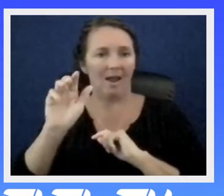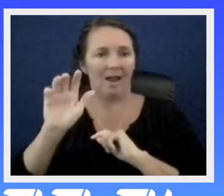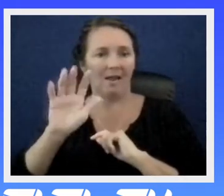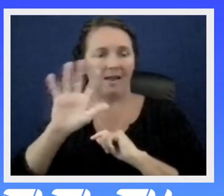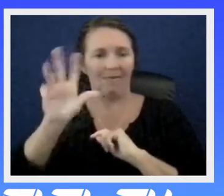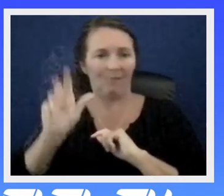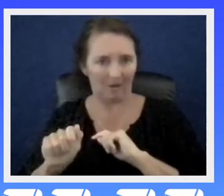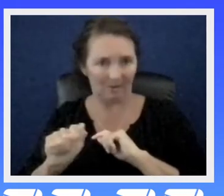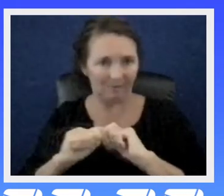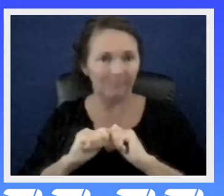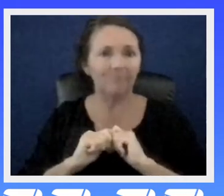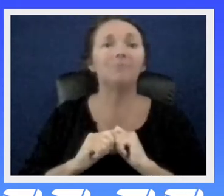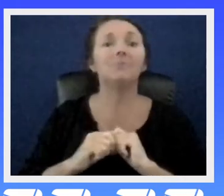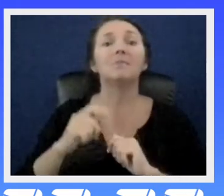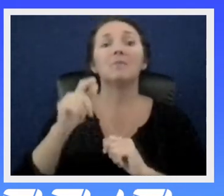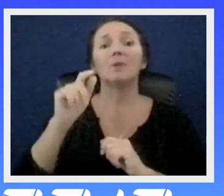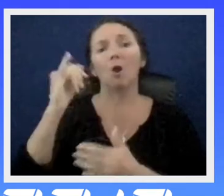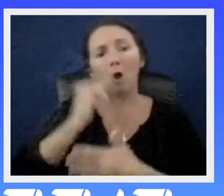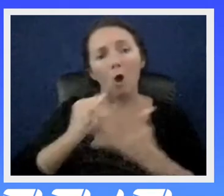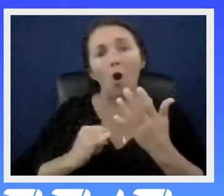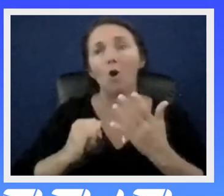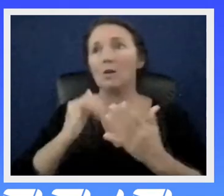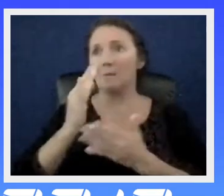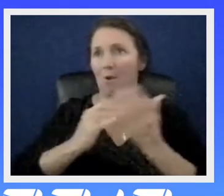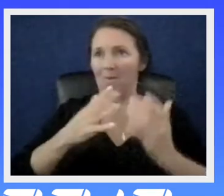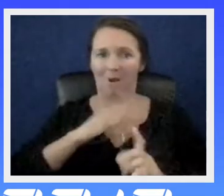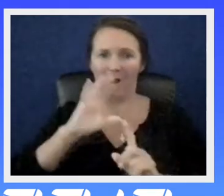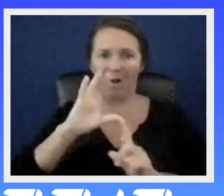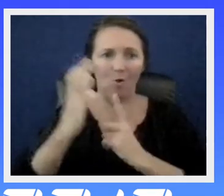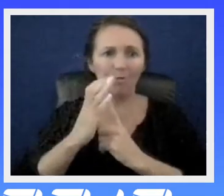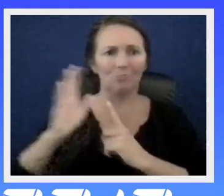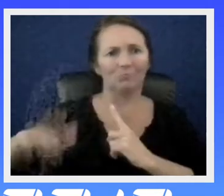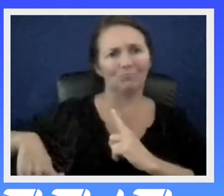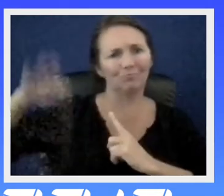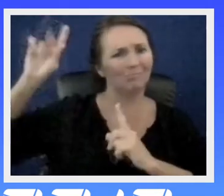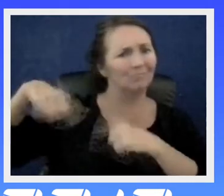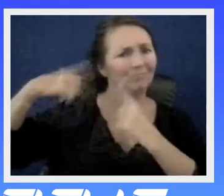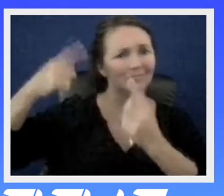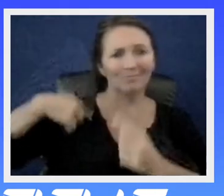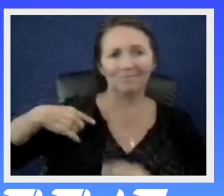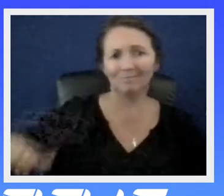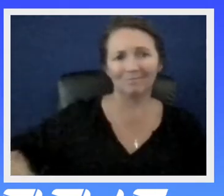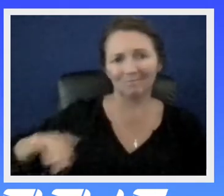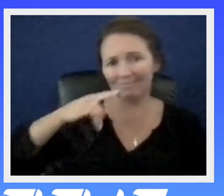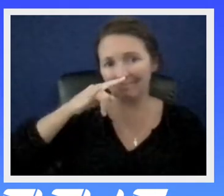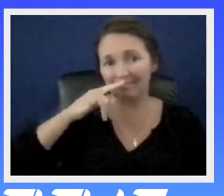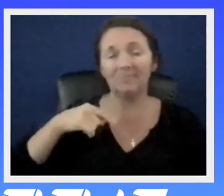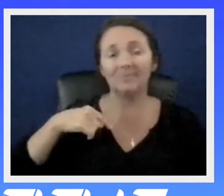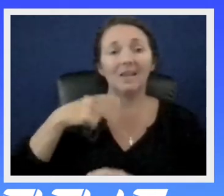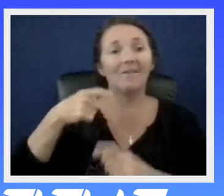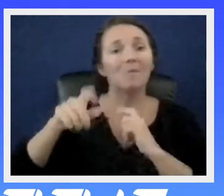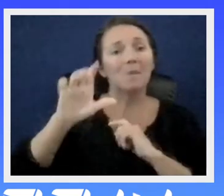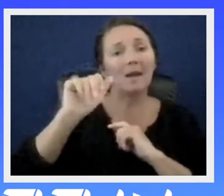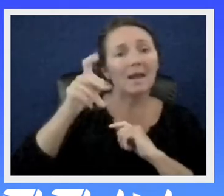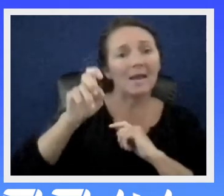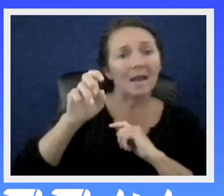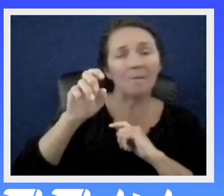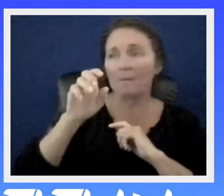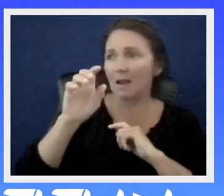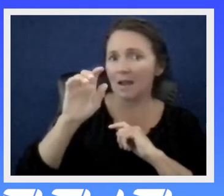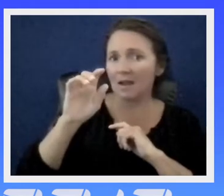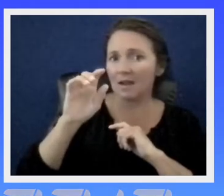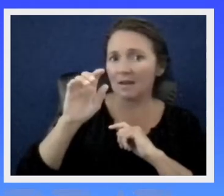of my culture and my upbringing from day one. In fact, the Cape Verde Islands, which are 10 islands off the coast